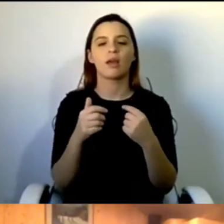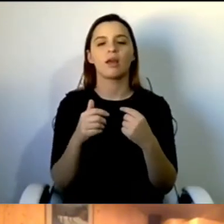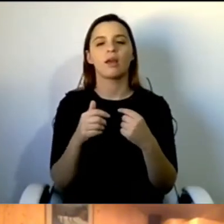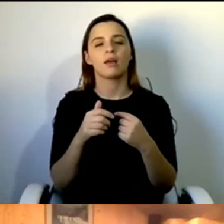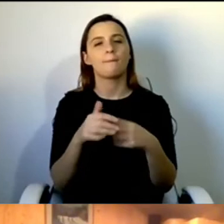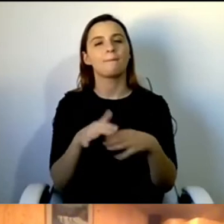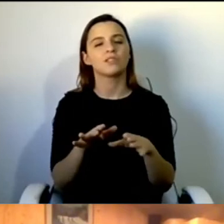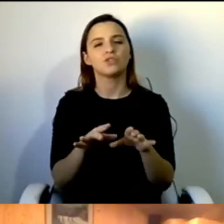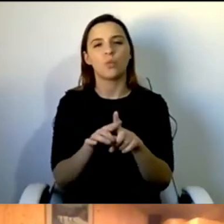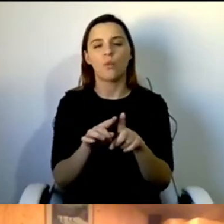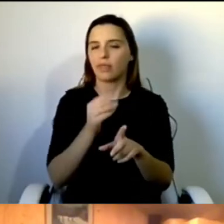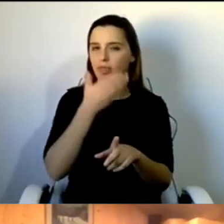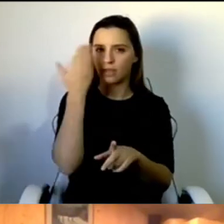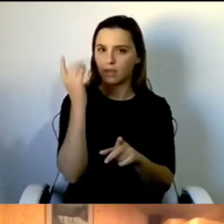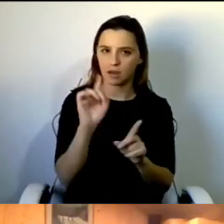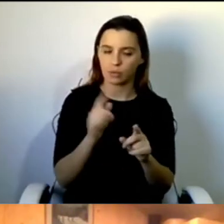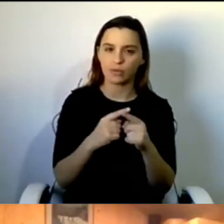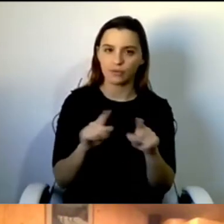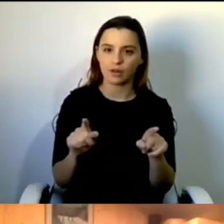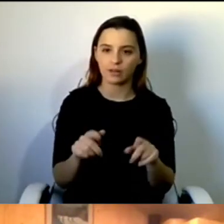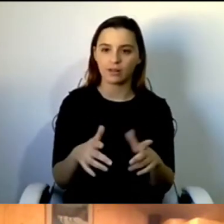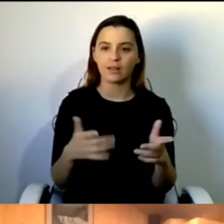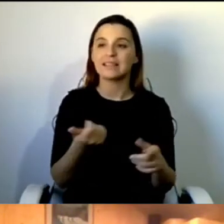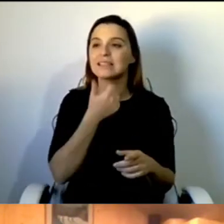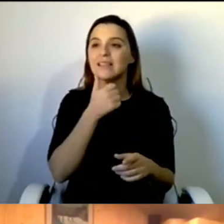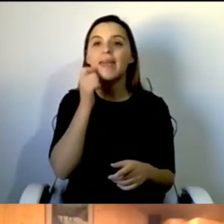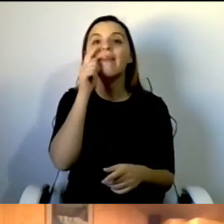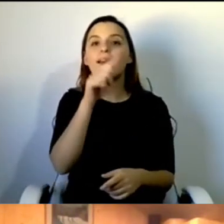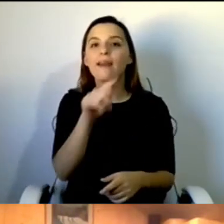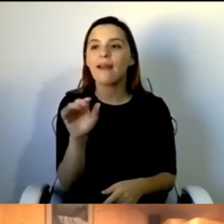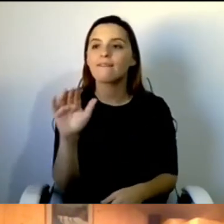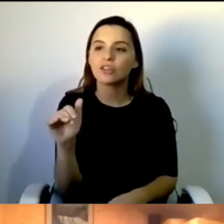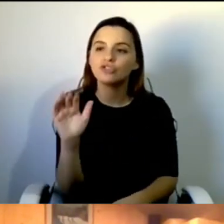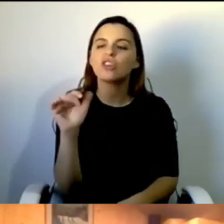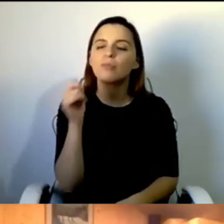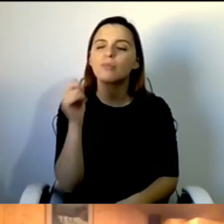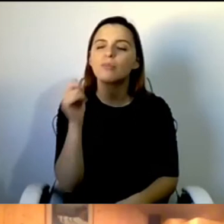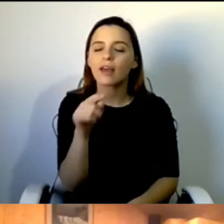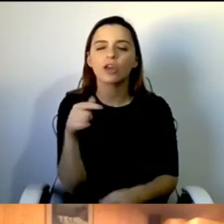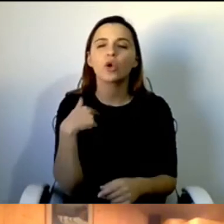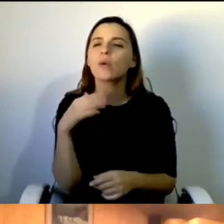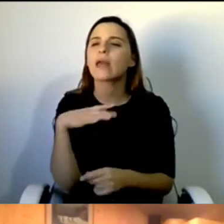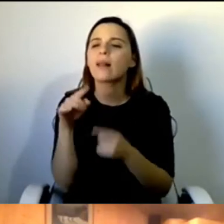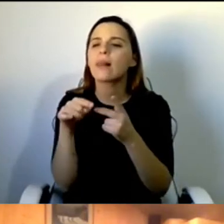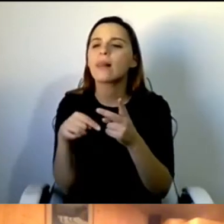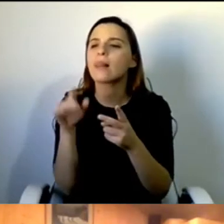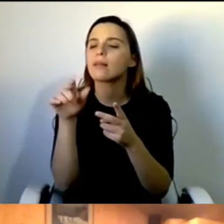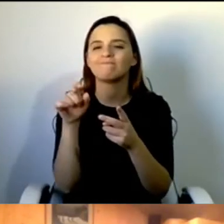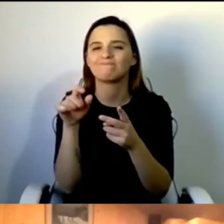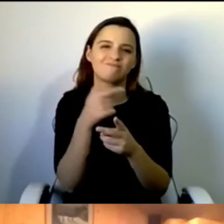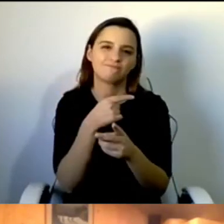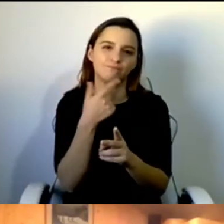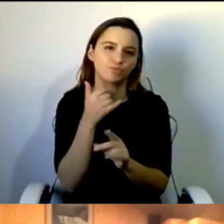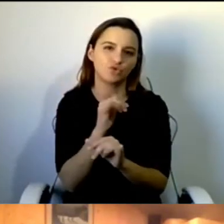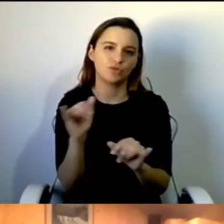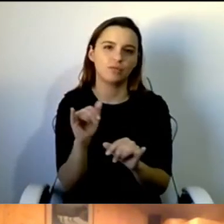come, you could not decide really when you could call on the, you can call for help, but